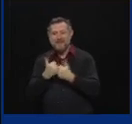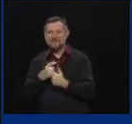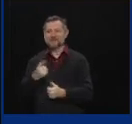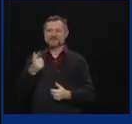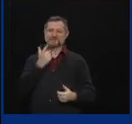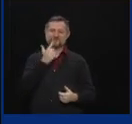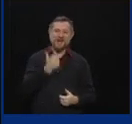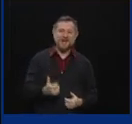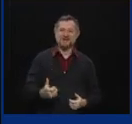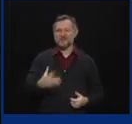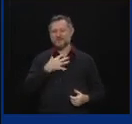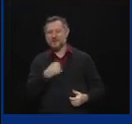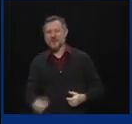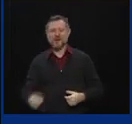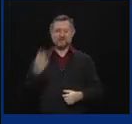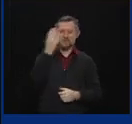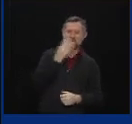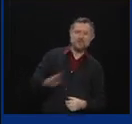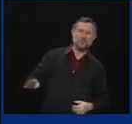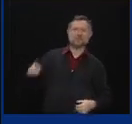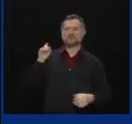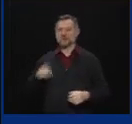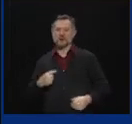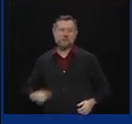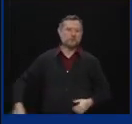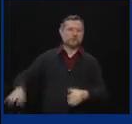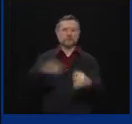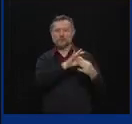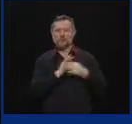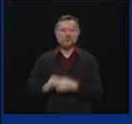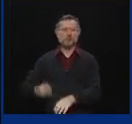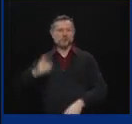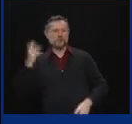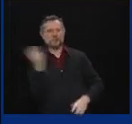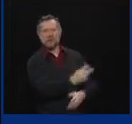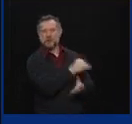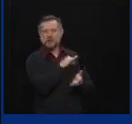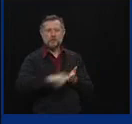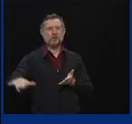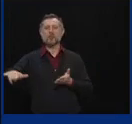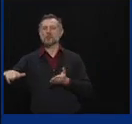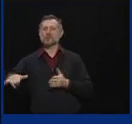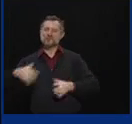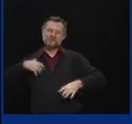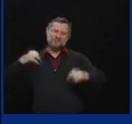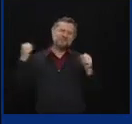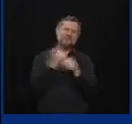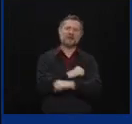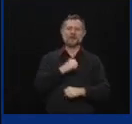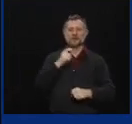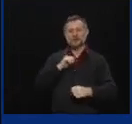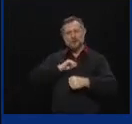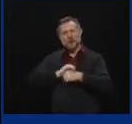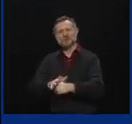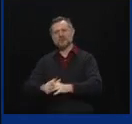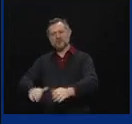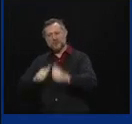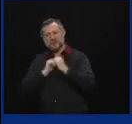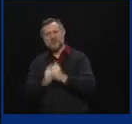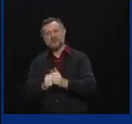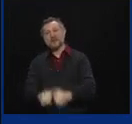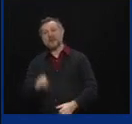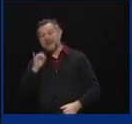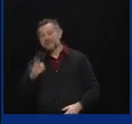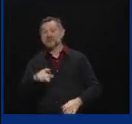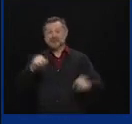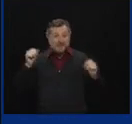as Buffalonians, Western New Yorkers, Rochesterians, and the rest to come together to fight COVID. And if we do that, I know we